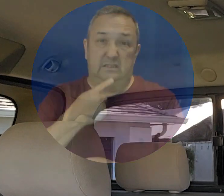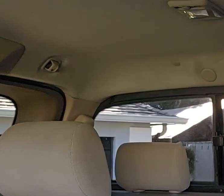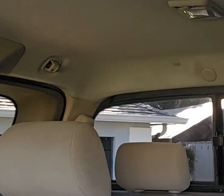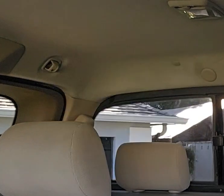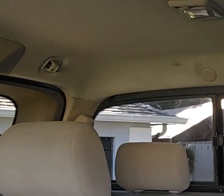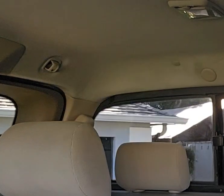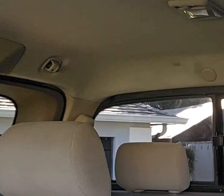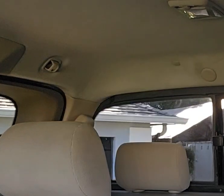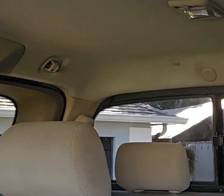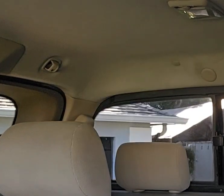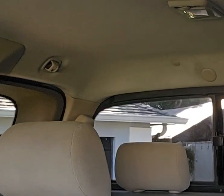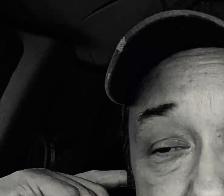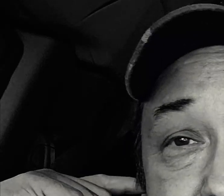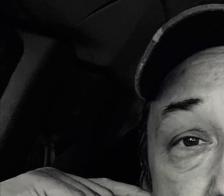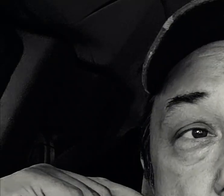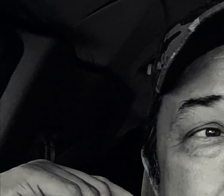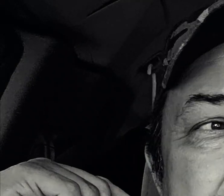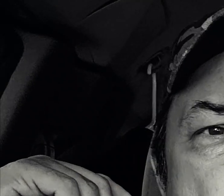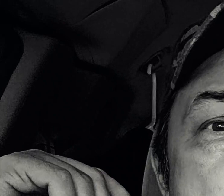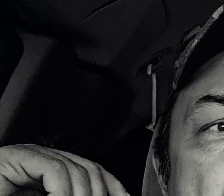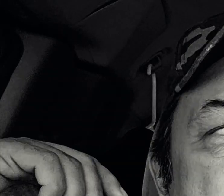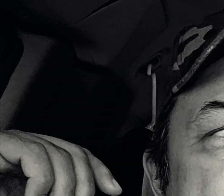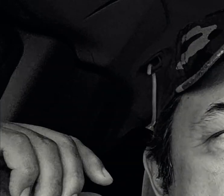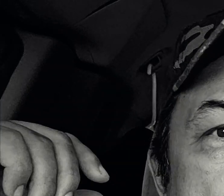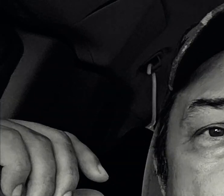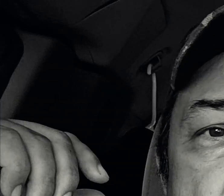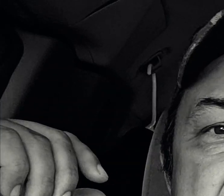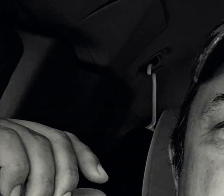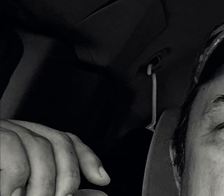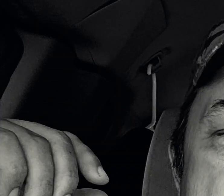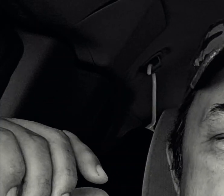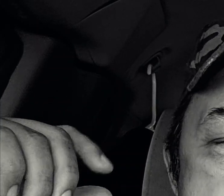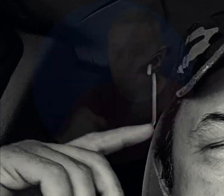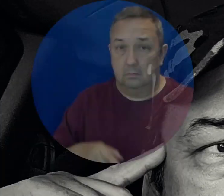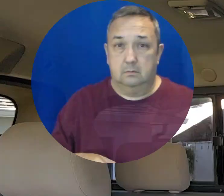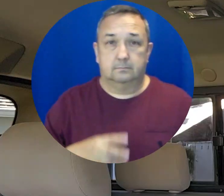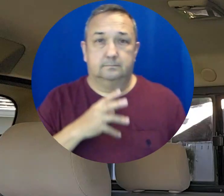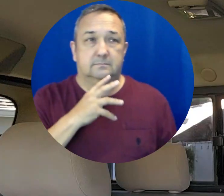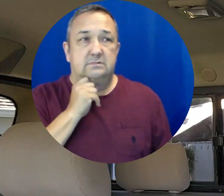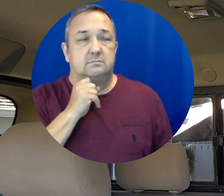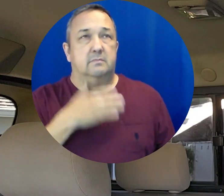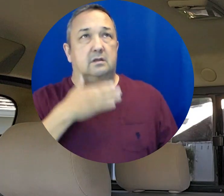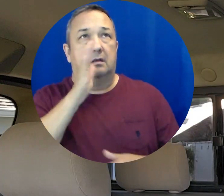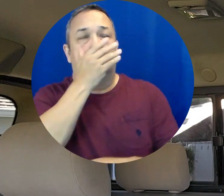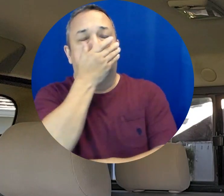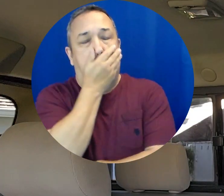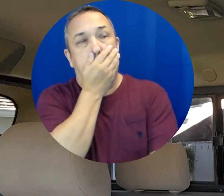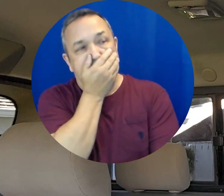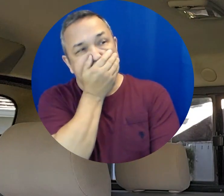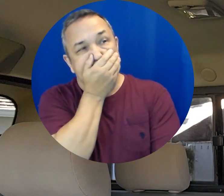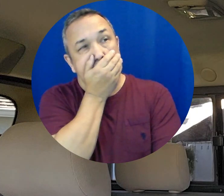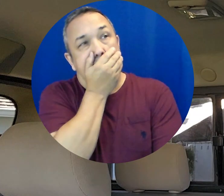chewing. Sabi ng doktora, huwag na kumakain ng carbs, Tito Kenny. Diyos ko.